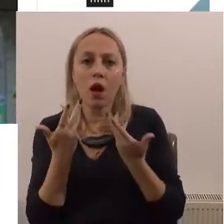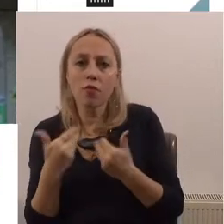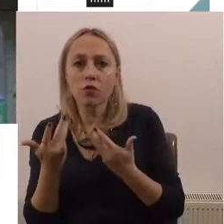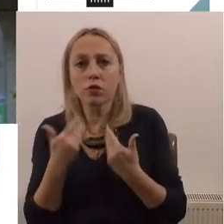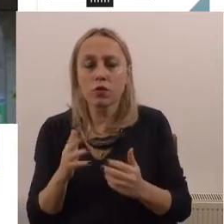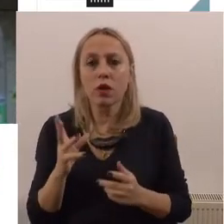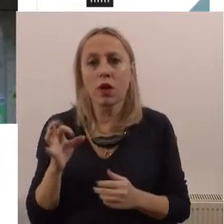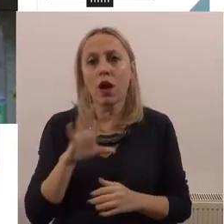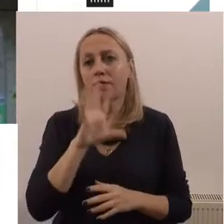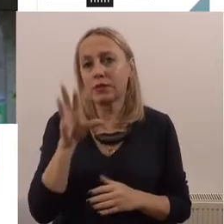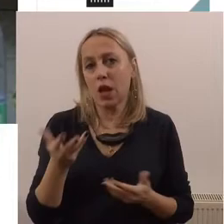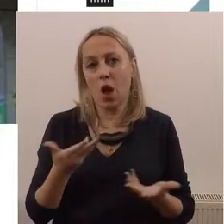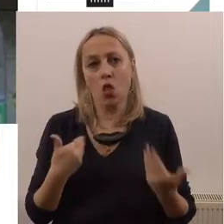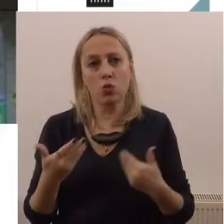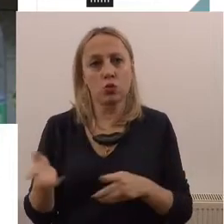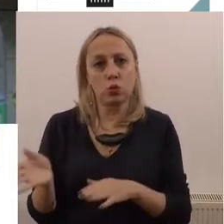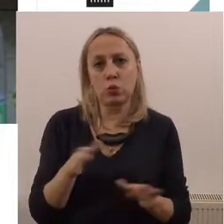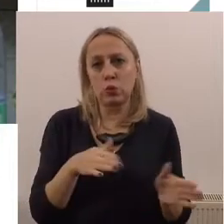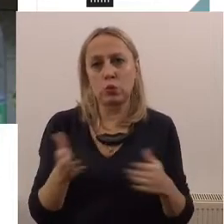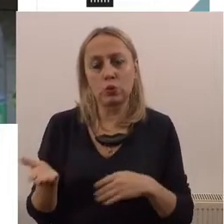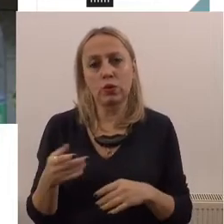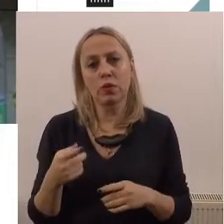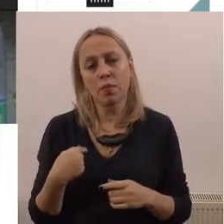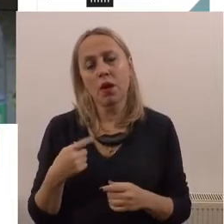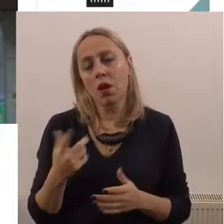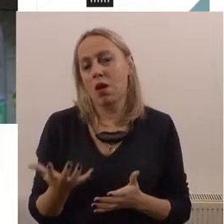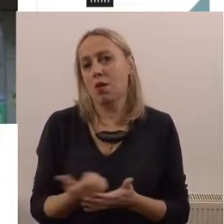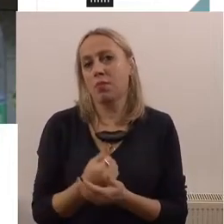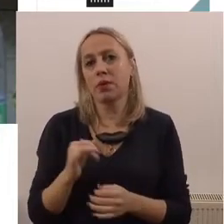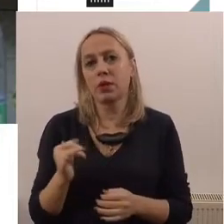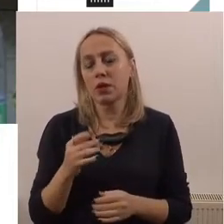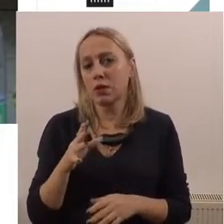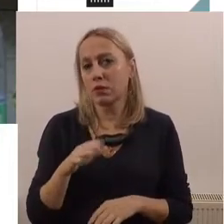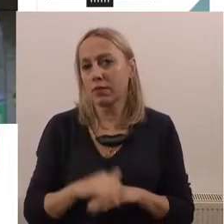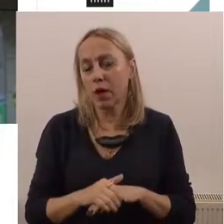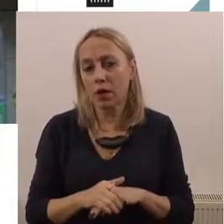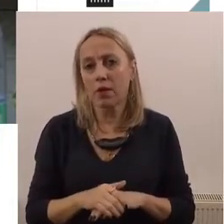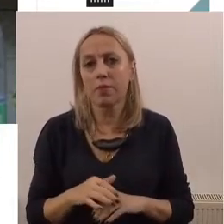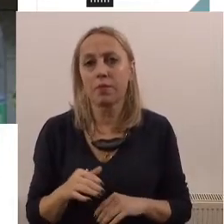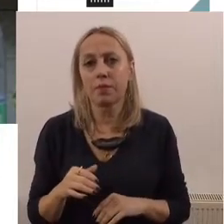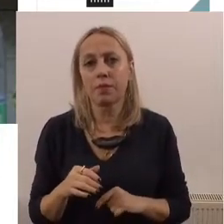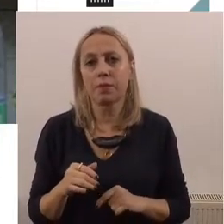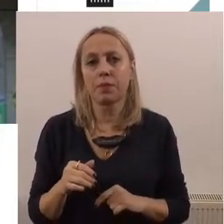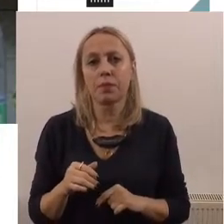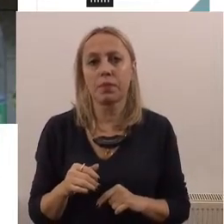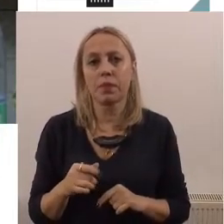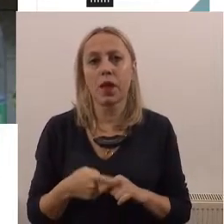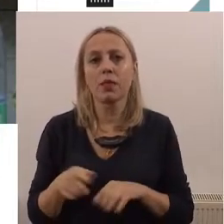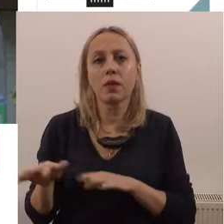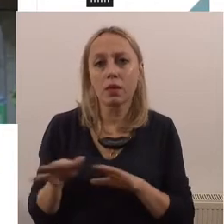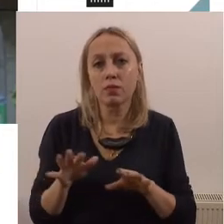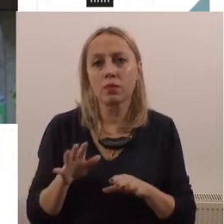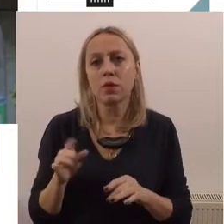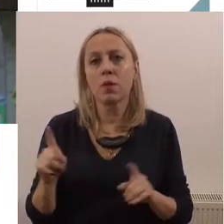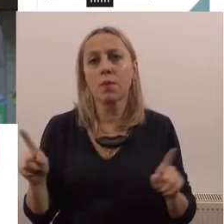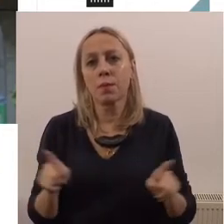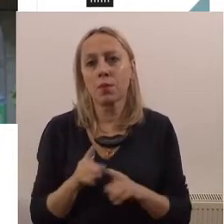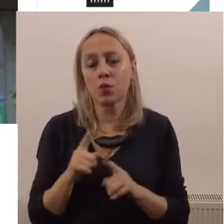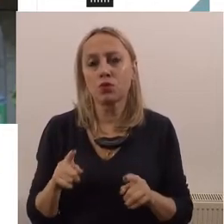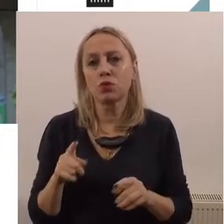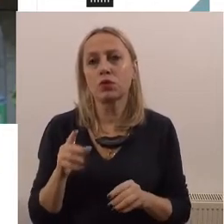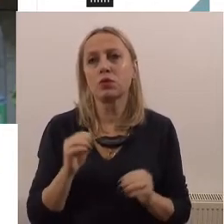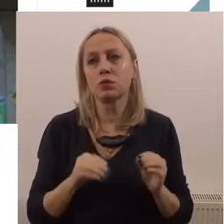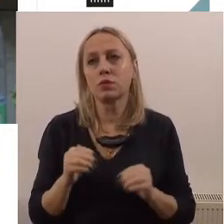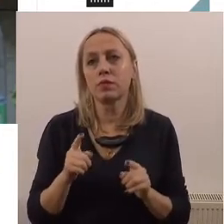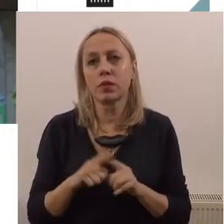our program. We surveyed both people with disabilities and without, and we found out an interesting thing.